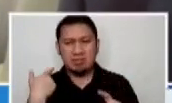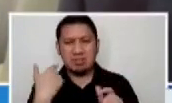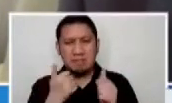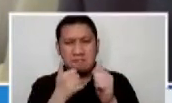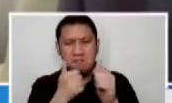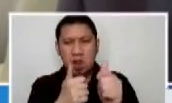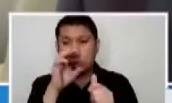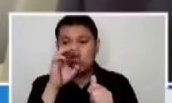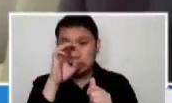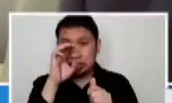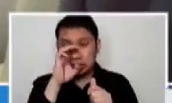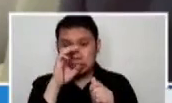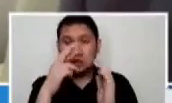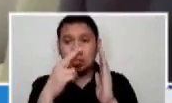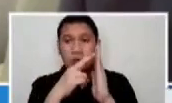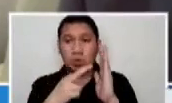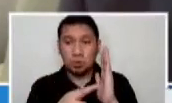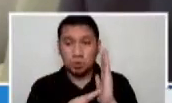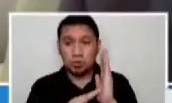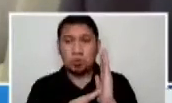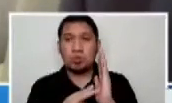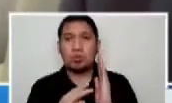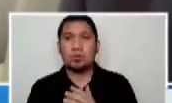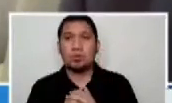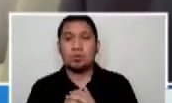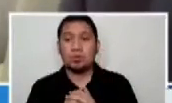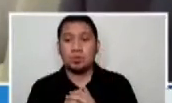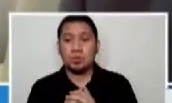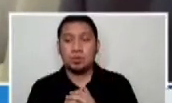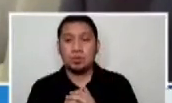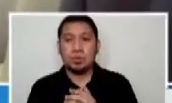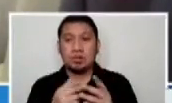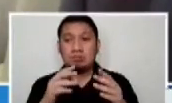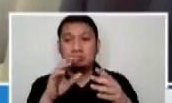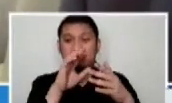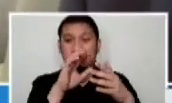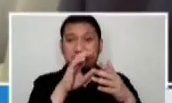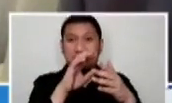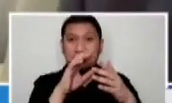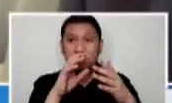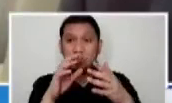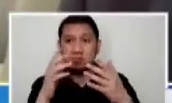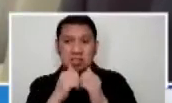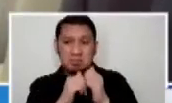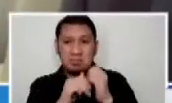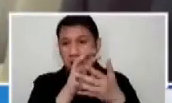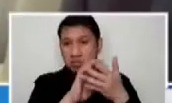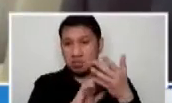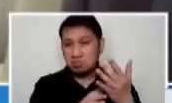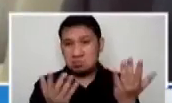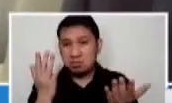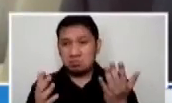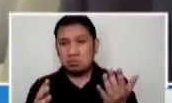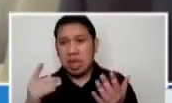to stop the pilgrimage this year. So, hinihintay natin yung announcement from the Saudi